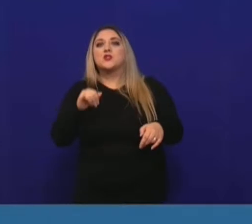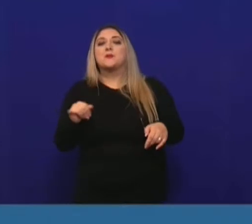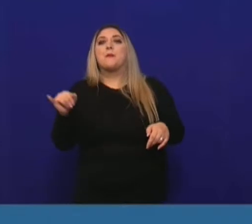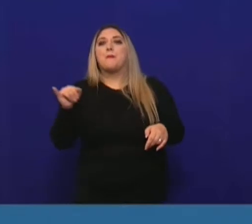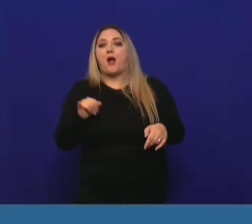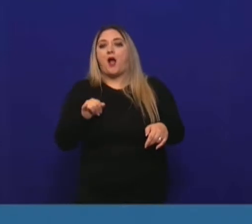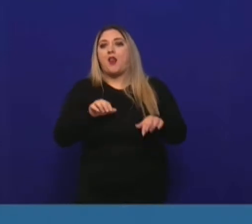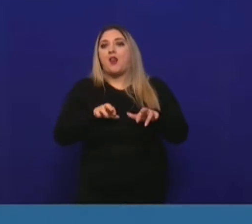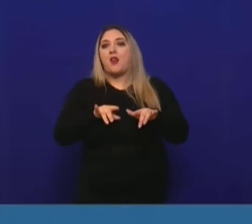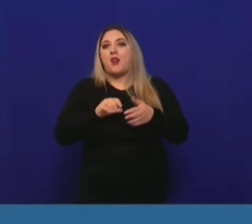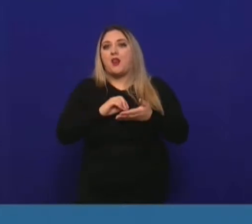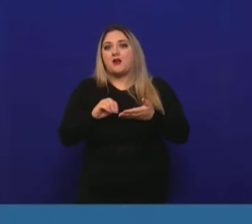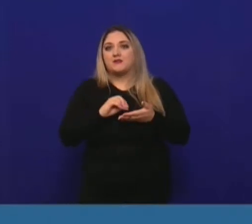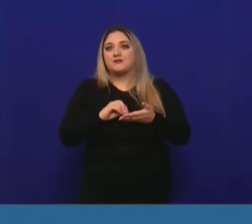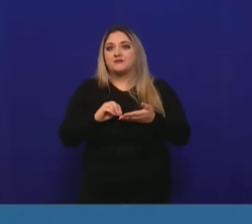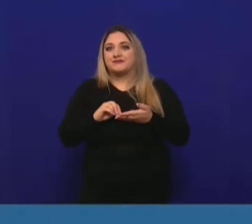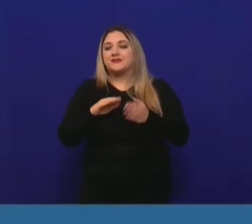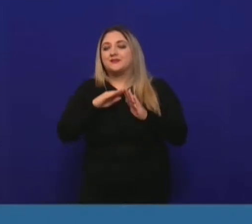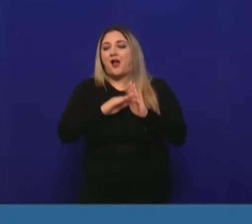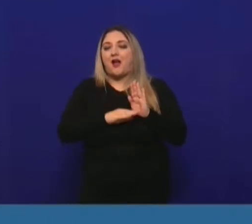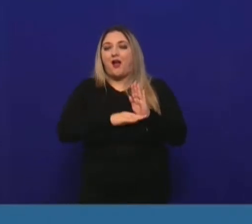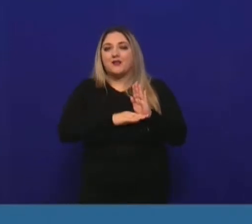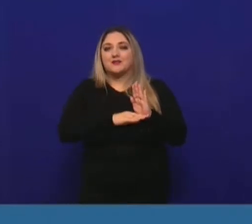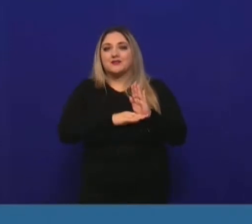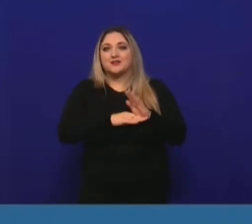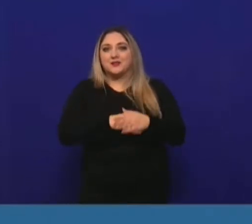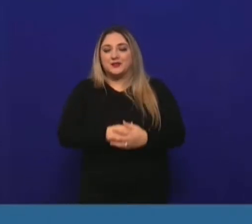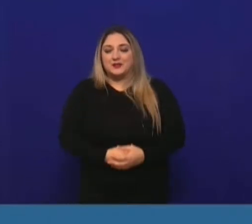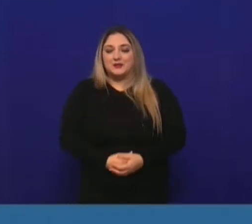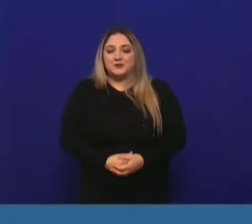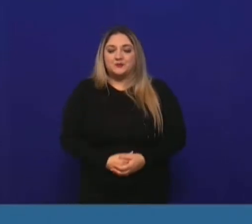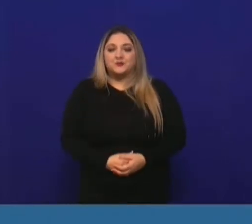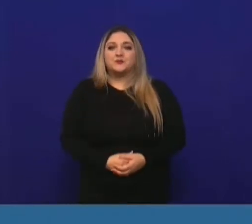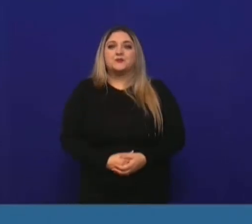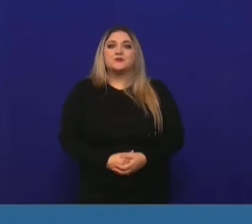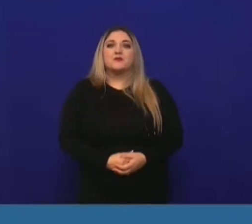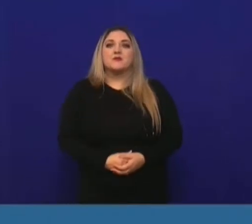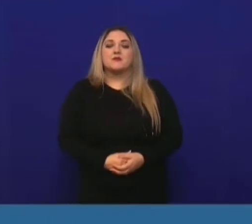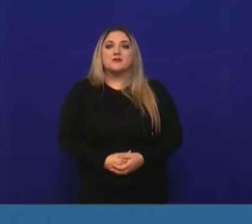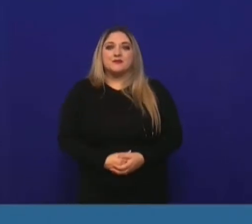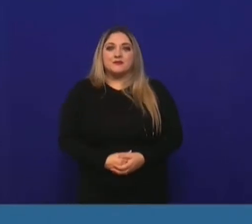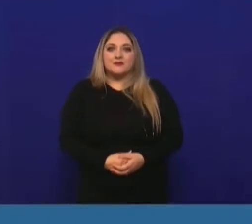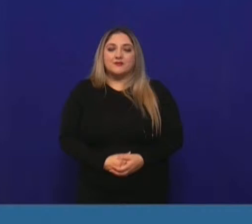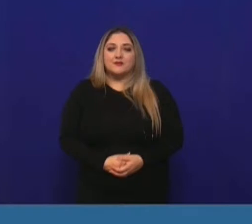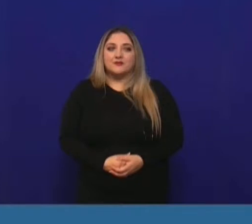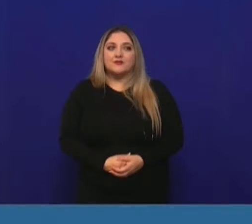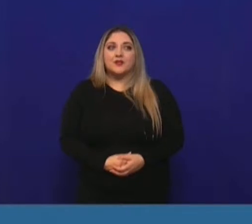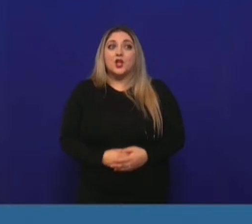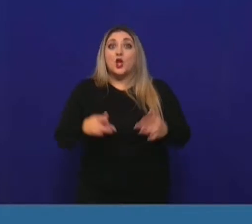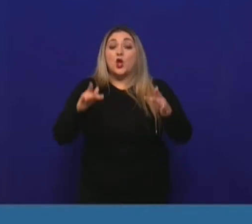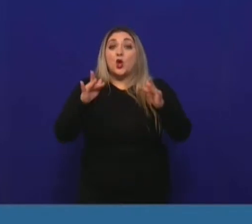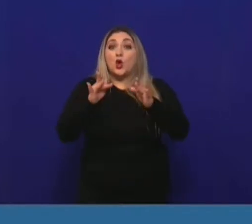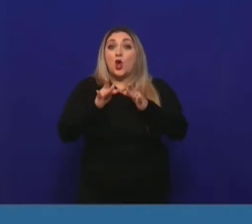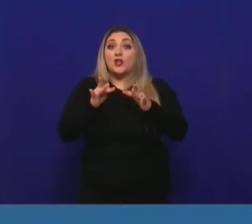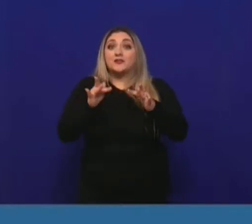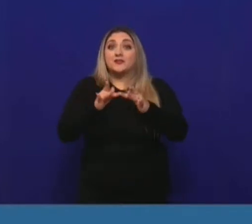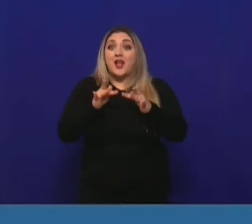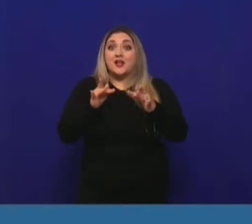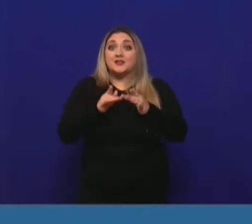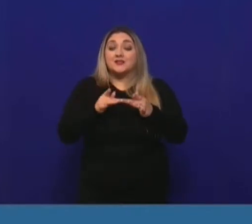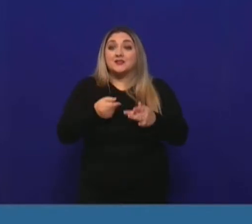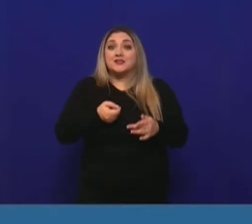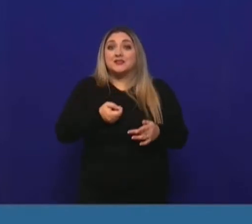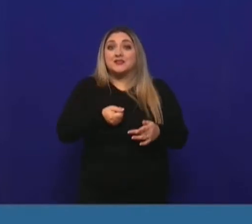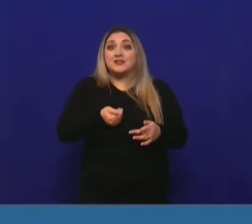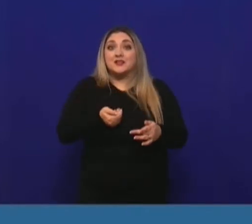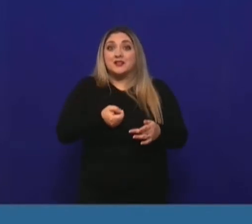żbalji meta nkun qegħdin inċemplulkom u d-dettalji jitlu iżjed korretti. Il-contact tracing app importanti li